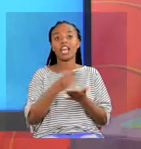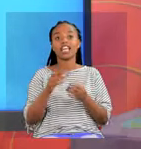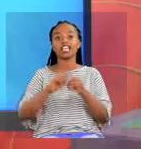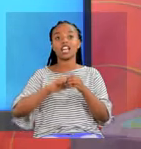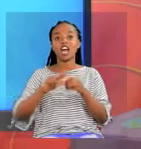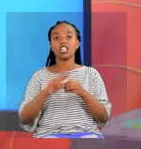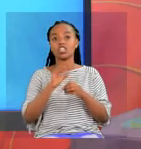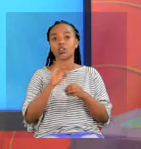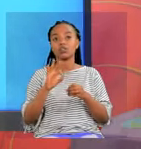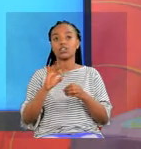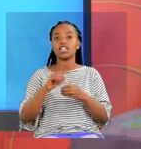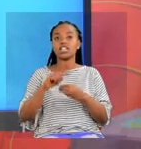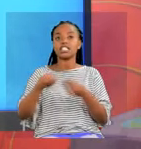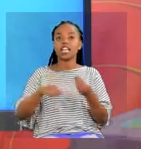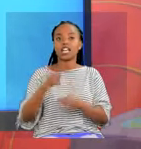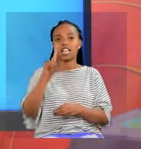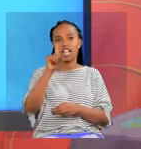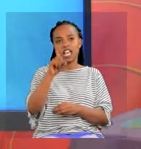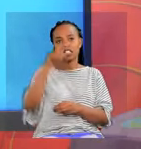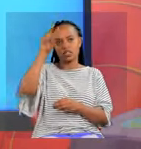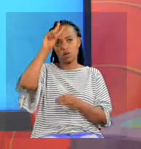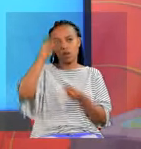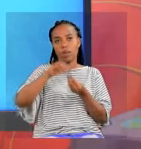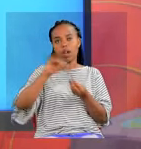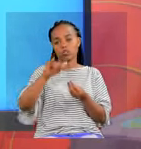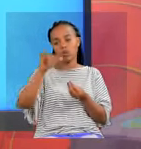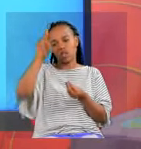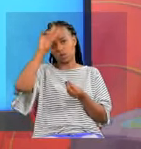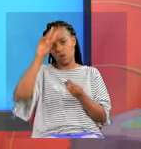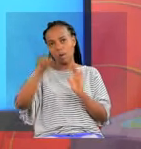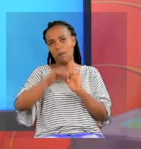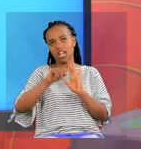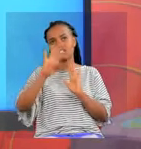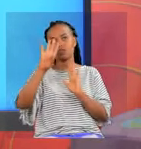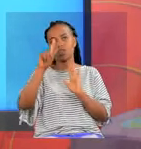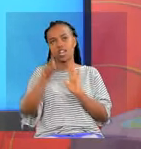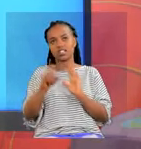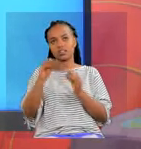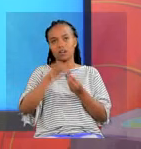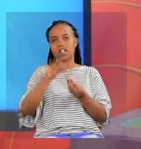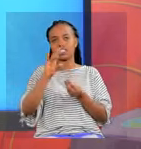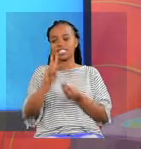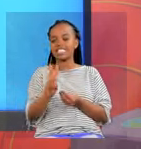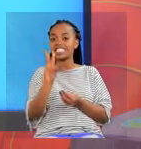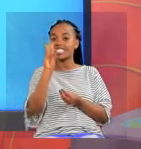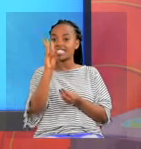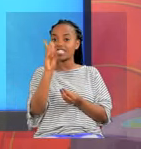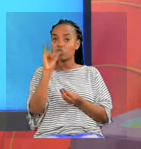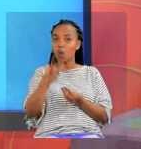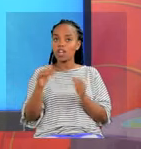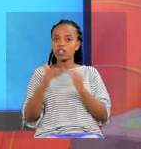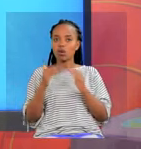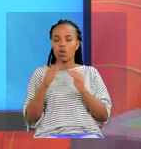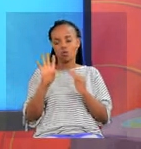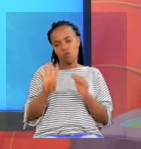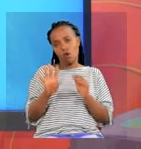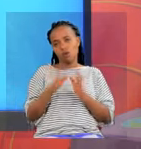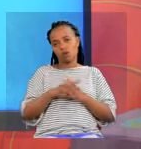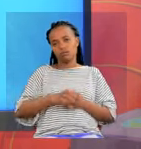radius of the circle x squared plus y squared minus 4x plus 6y is equal to 4.